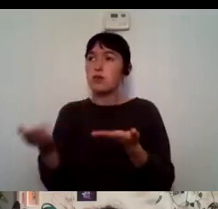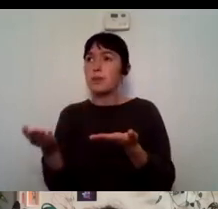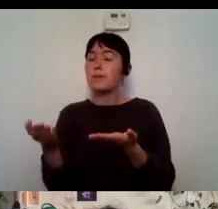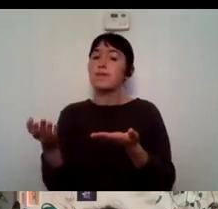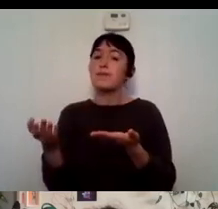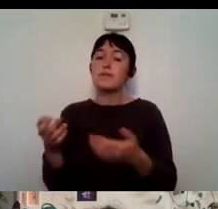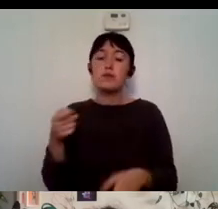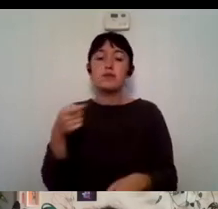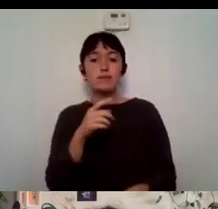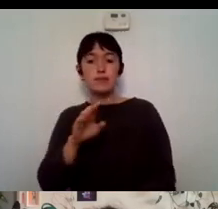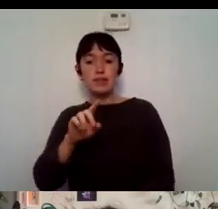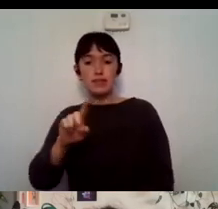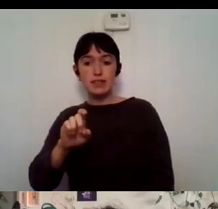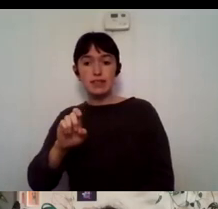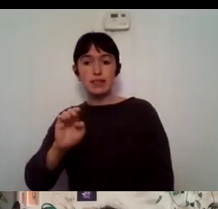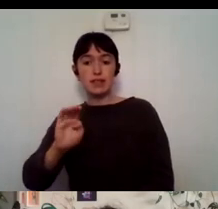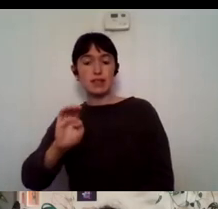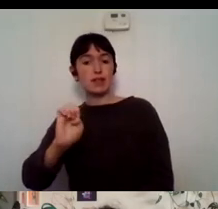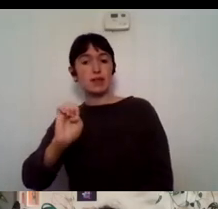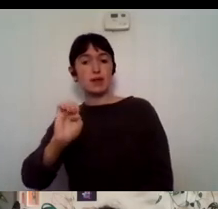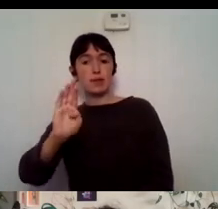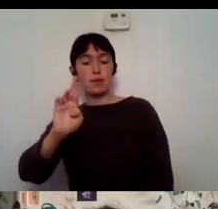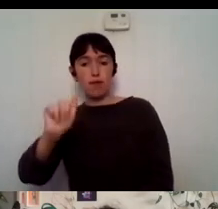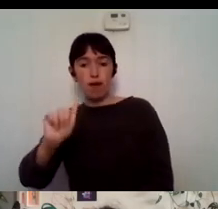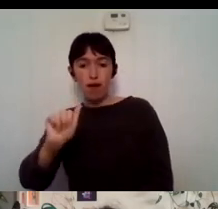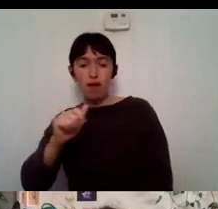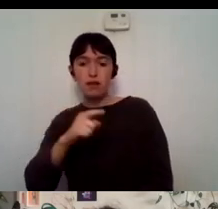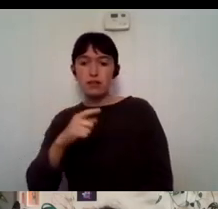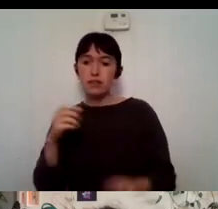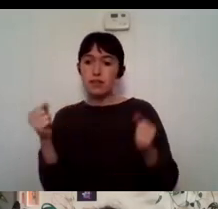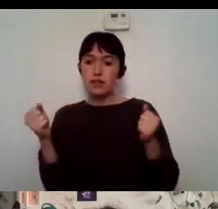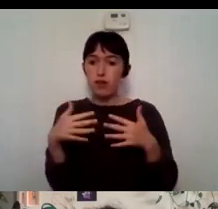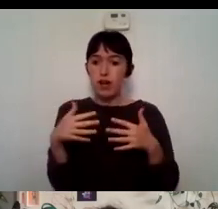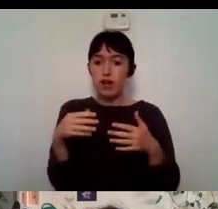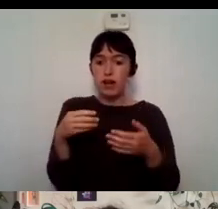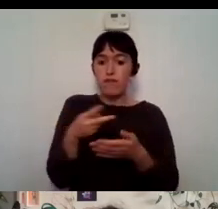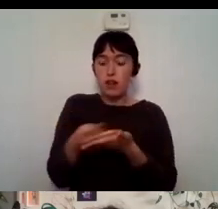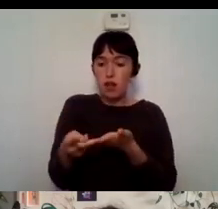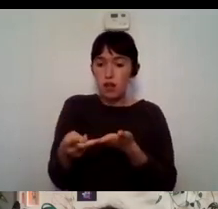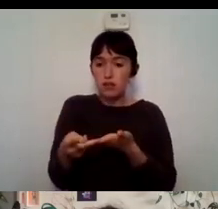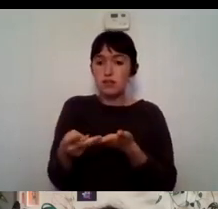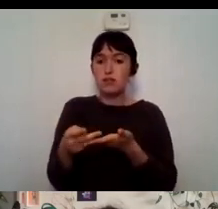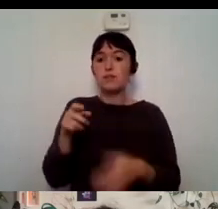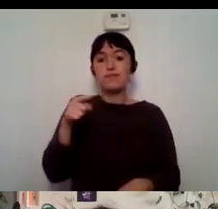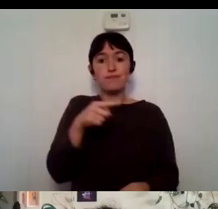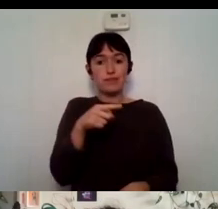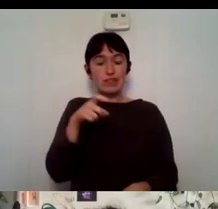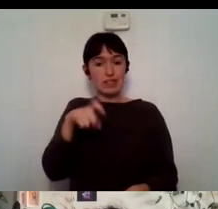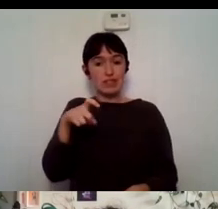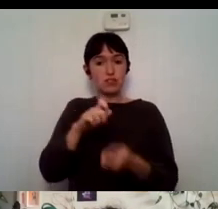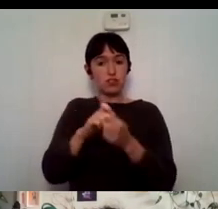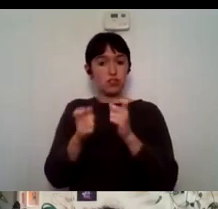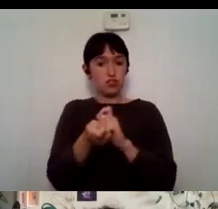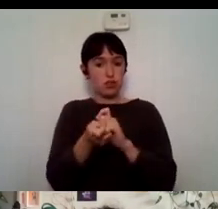zebra fears a loss and is changing their behavior. That would seem to be a much more important mechanism